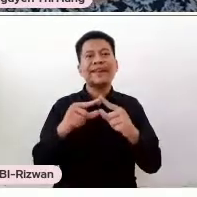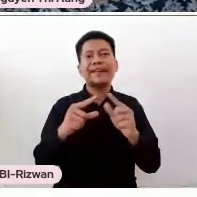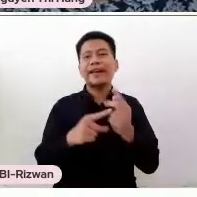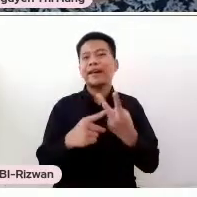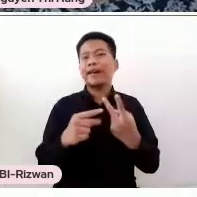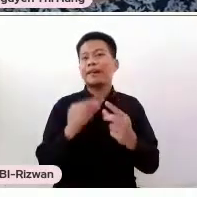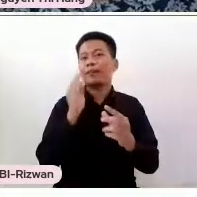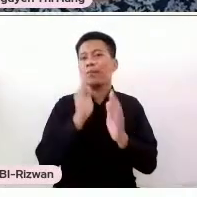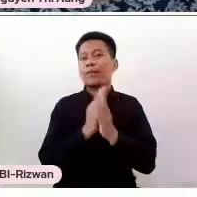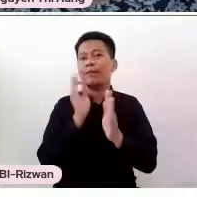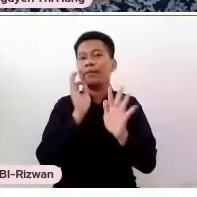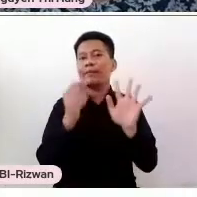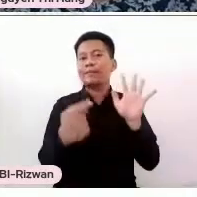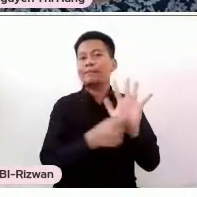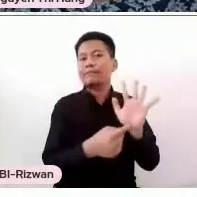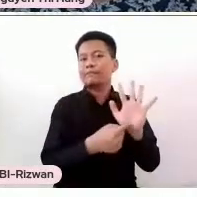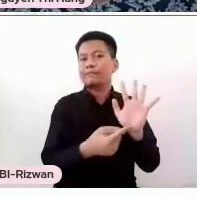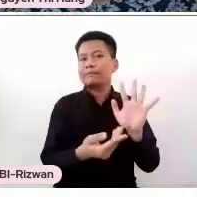So